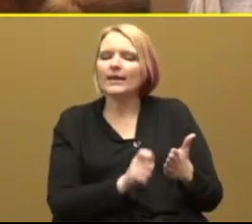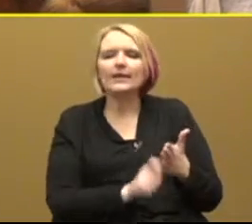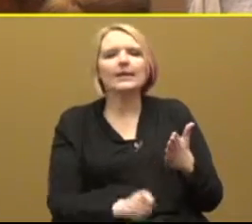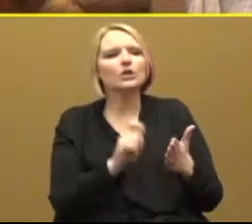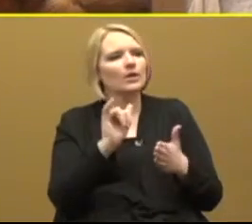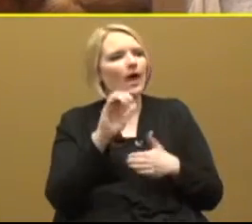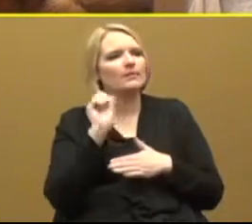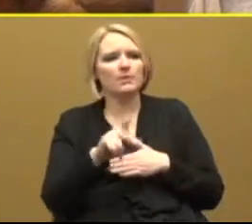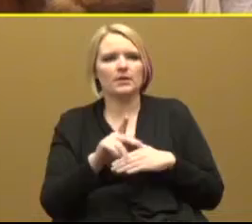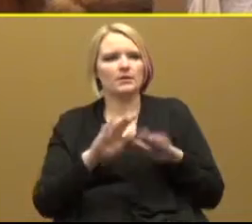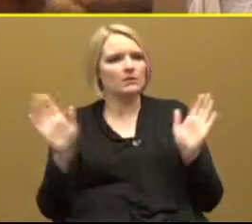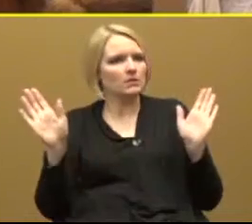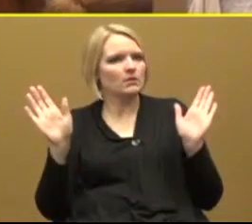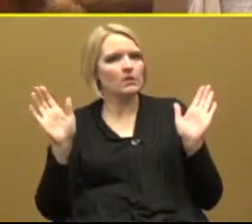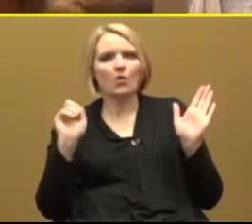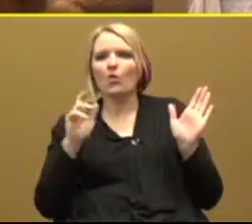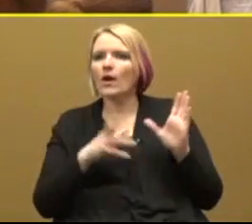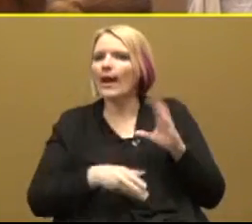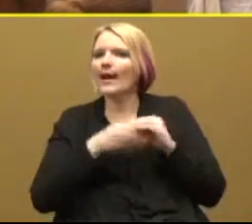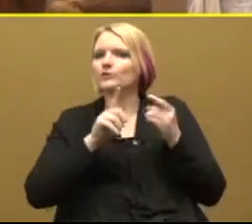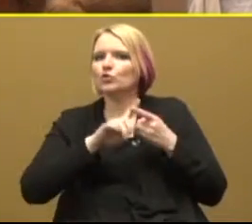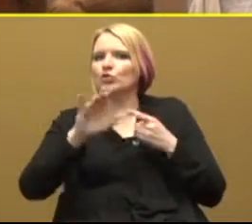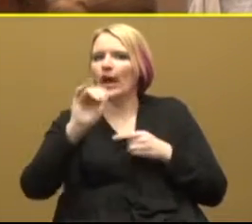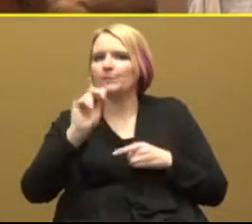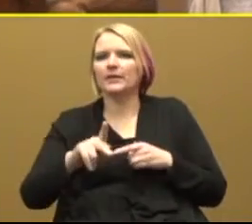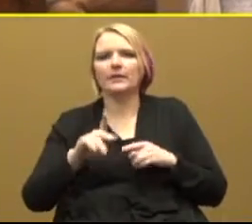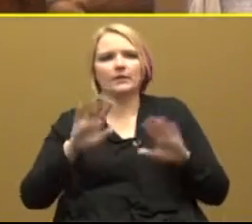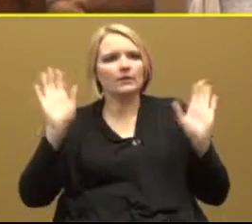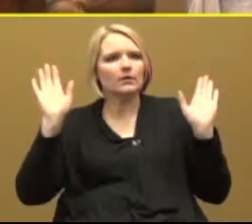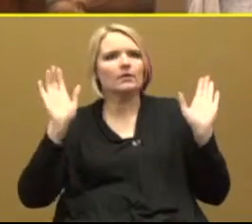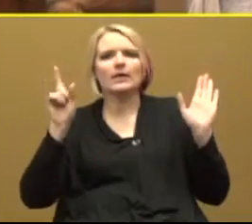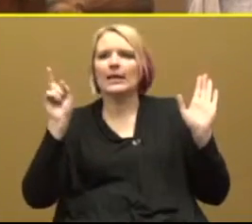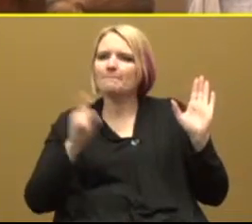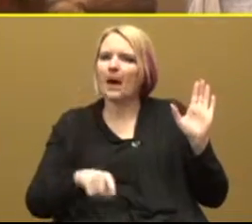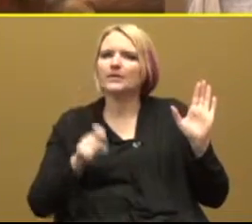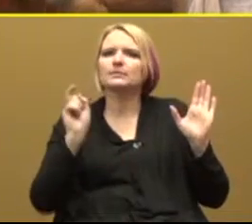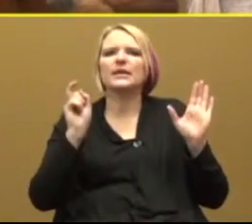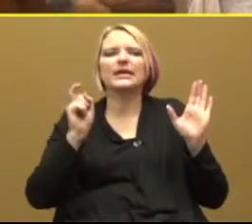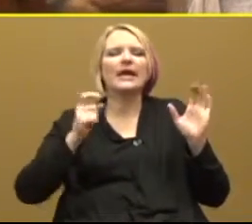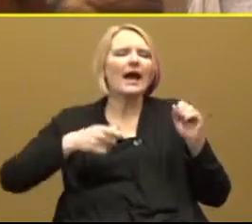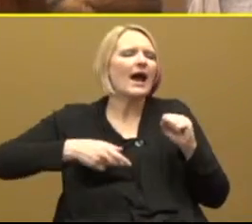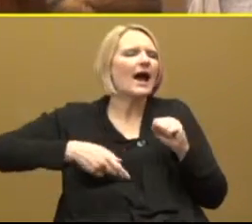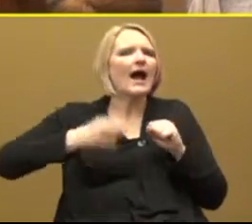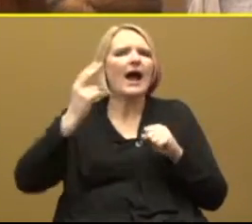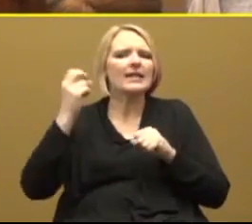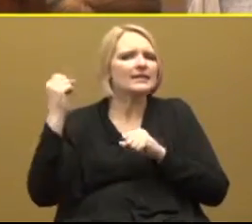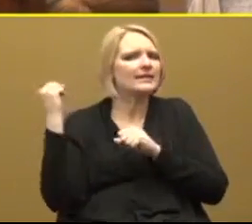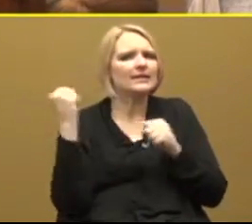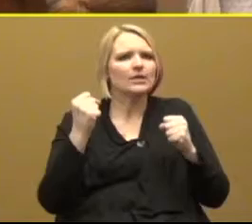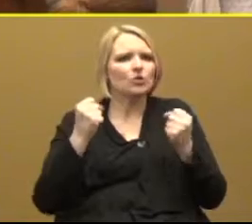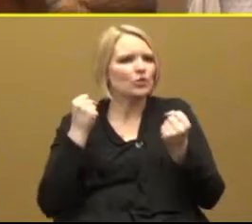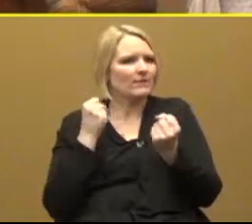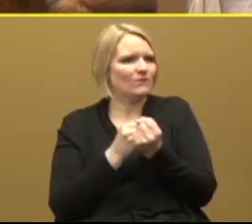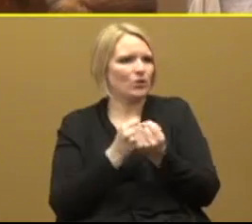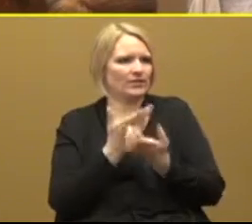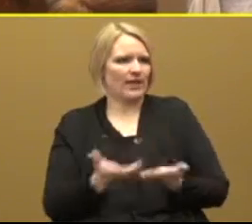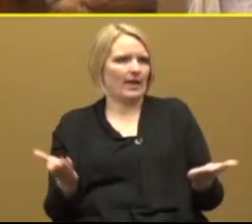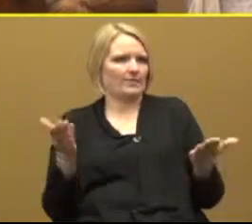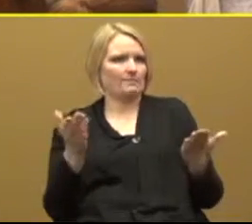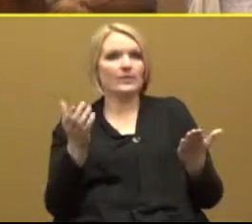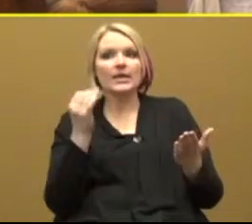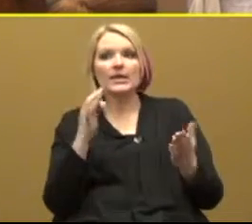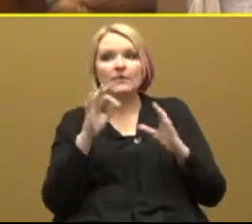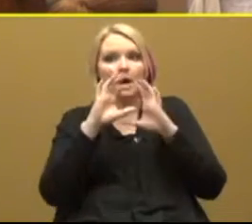your BIP or you write it into your IEP. It has to be a highly reinforcing item. And